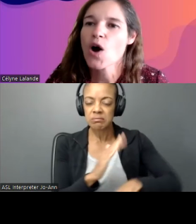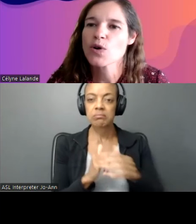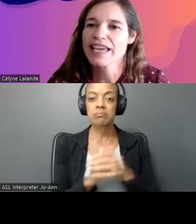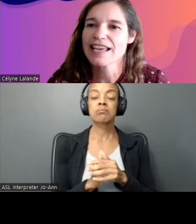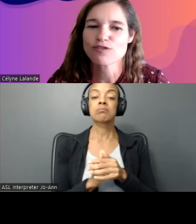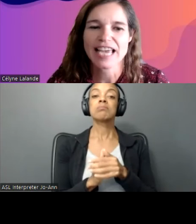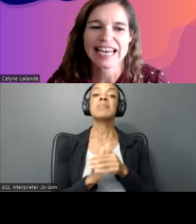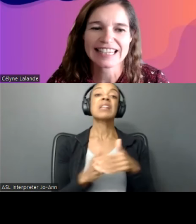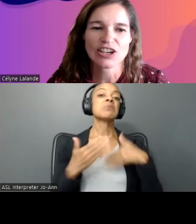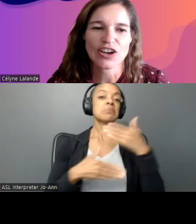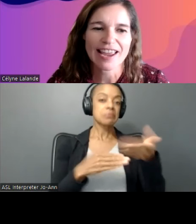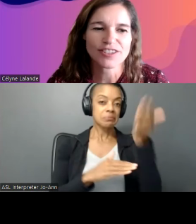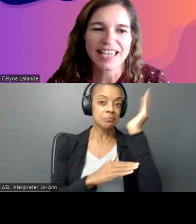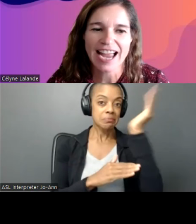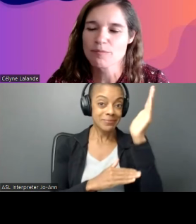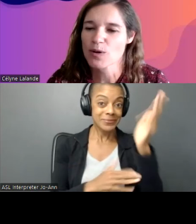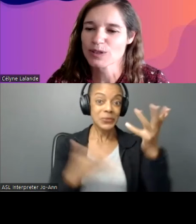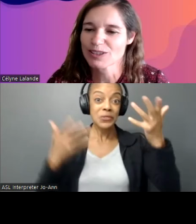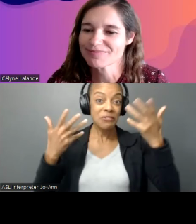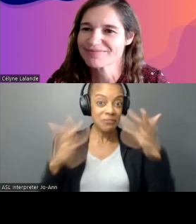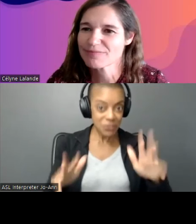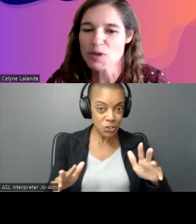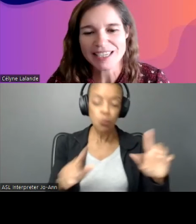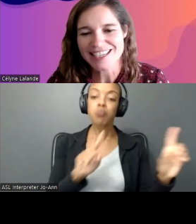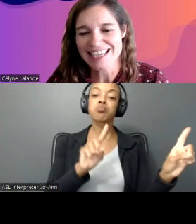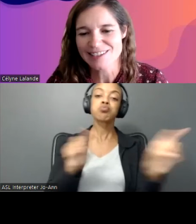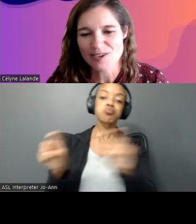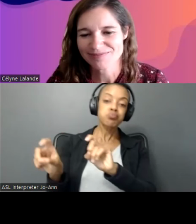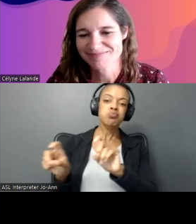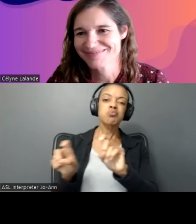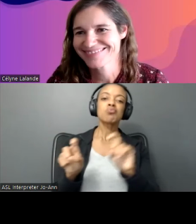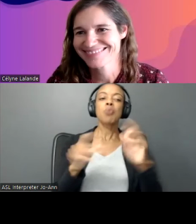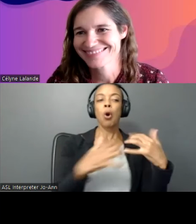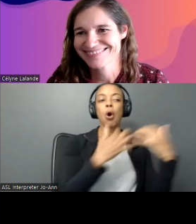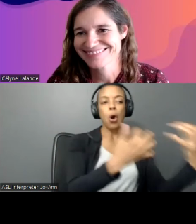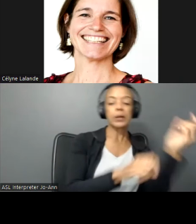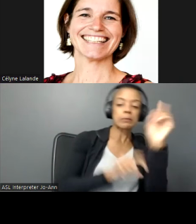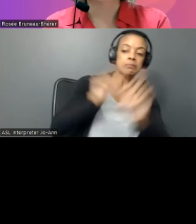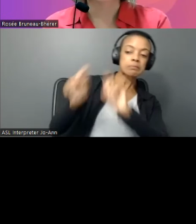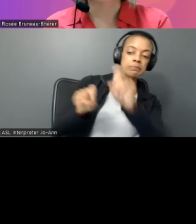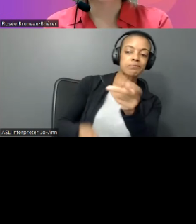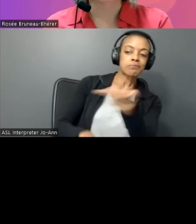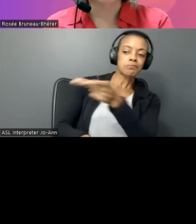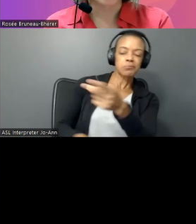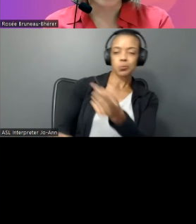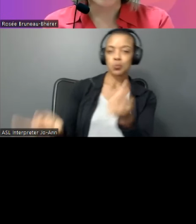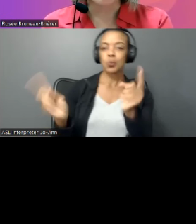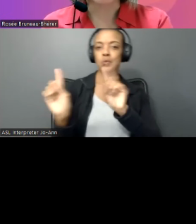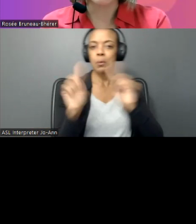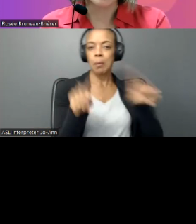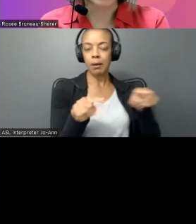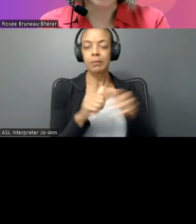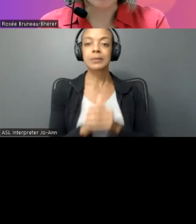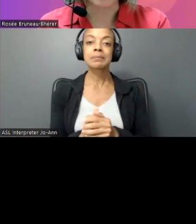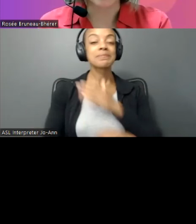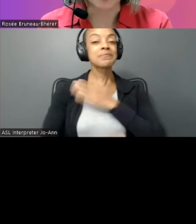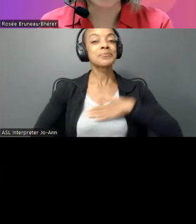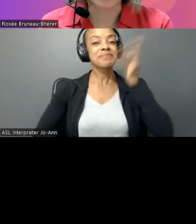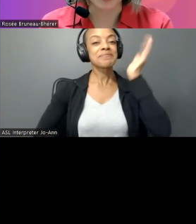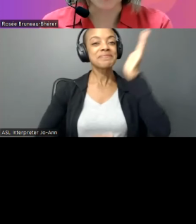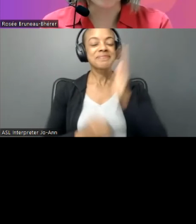over, I'll ask you a few questions from the audience that we would ask you to respond to. So enjoy the